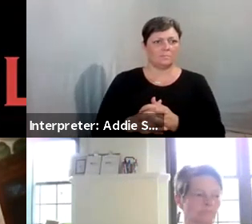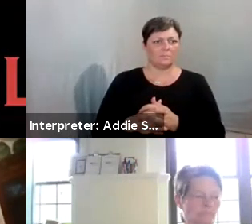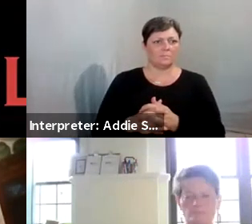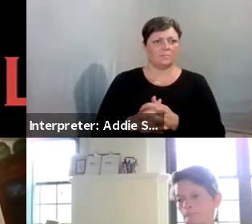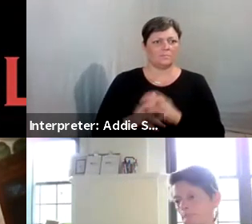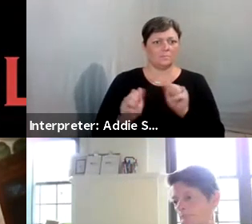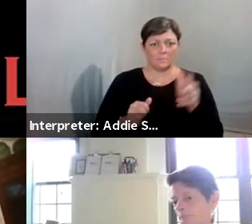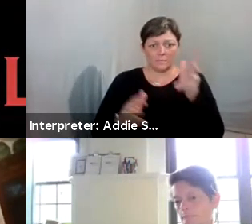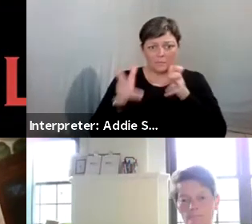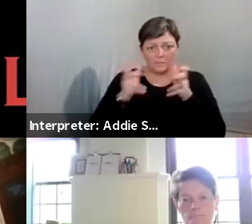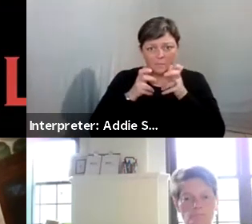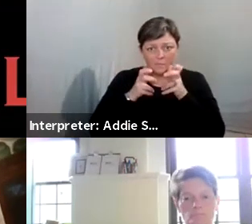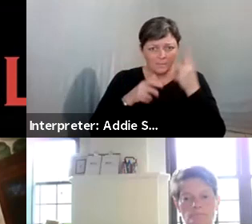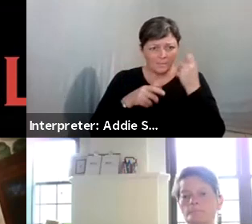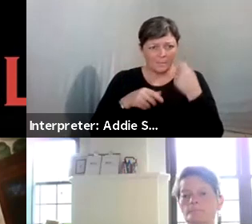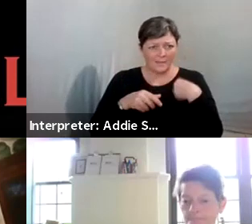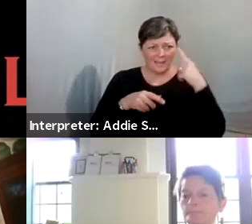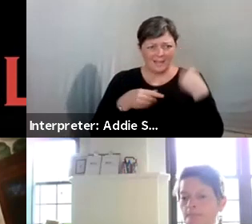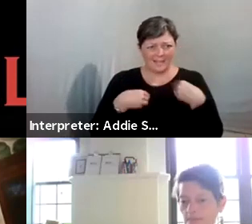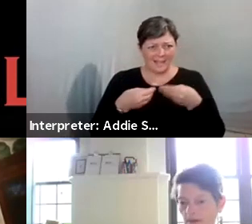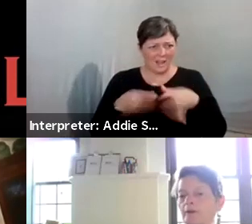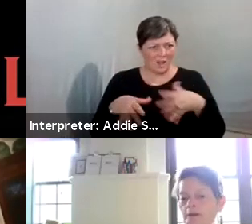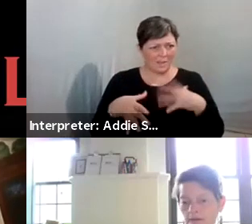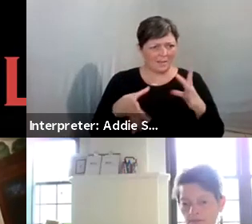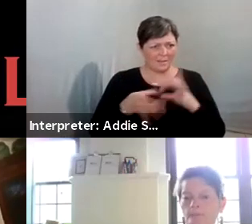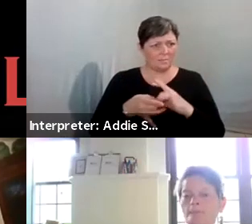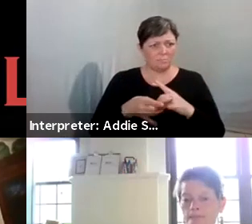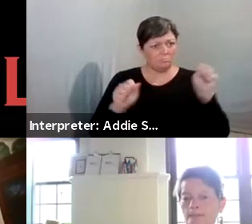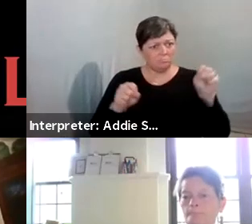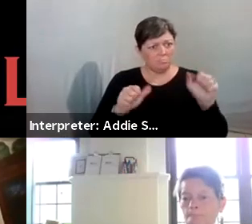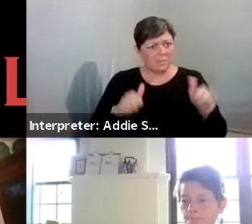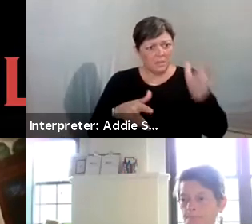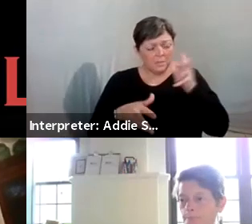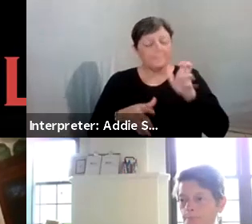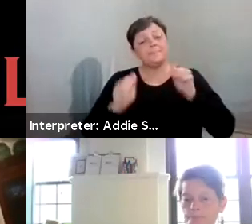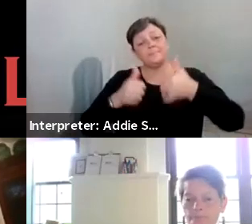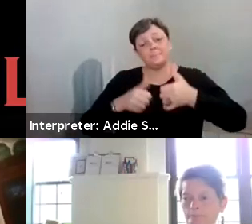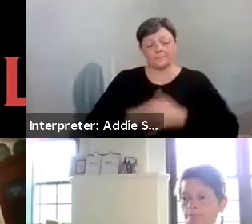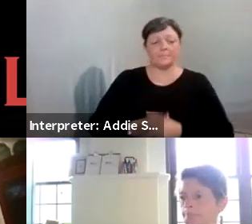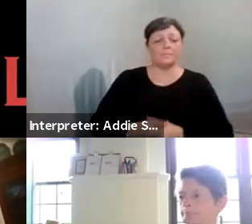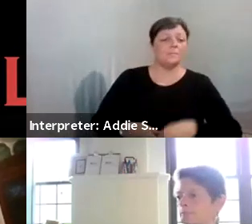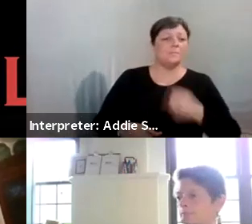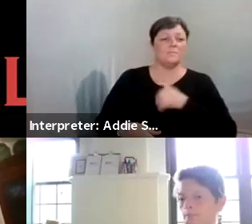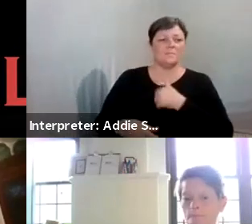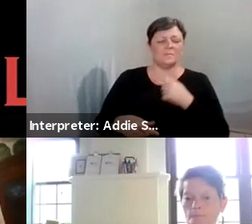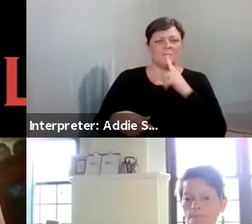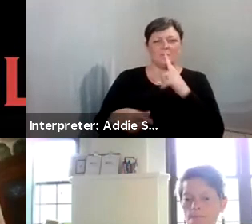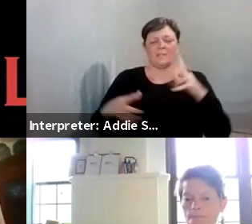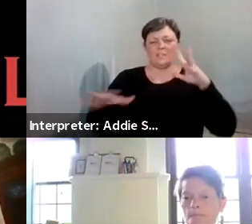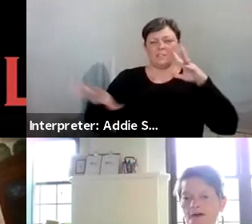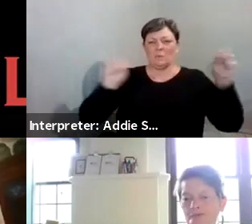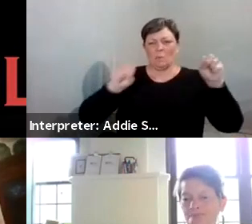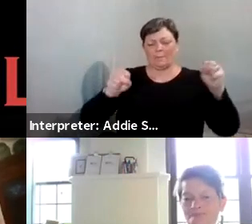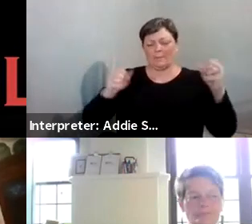can y'all hear me? Because I think I just lost my connection. Nope, we can hear you. Okay, good. Sorry, there's a storm going on